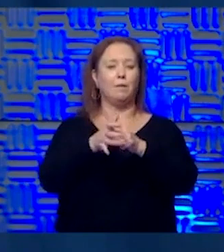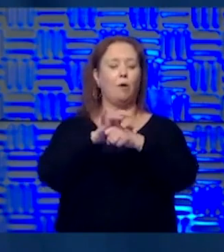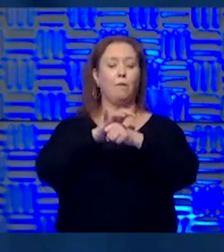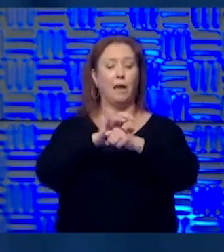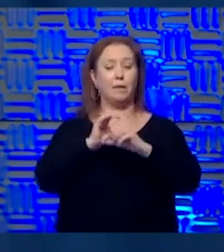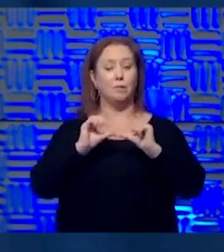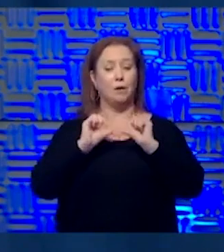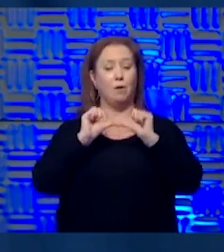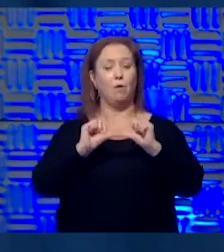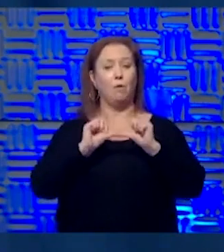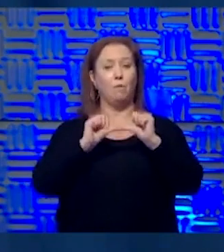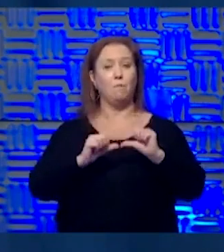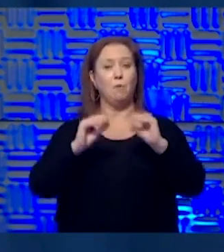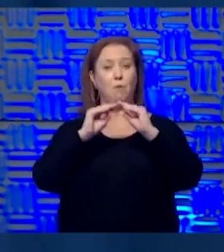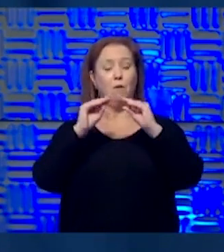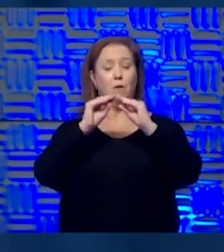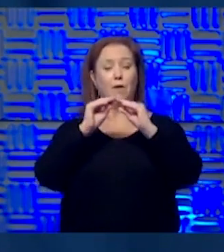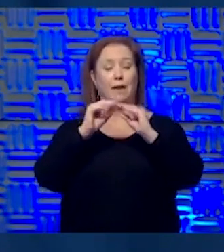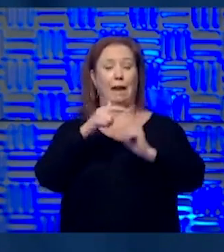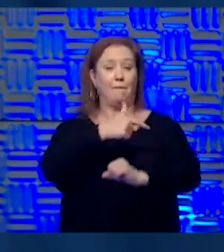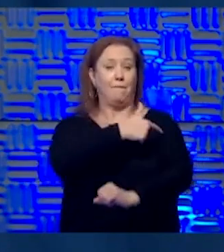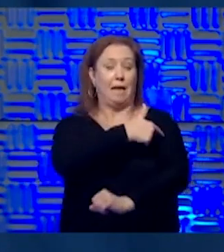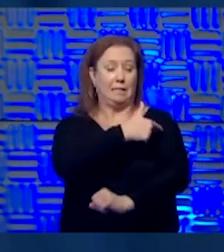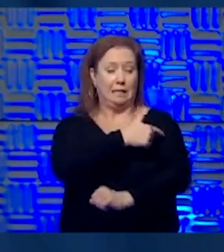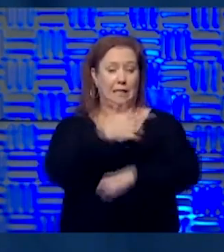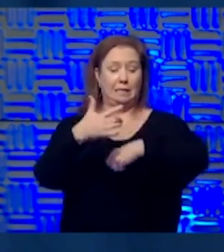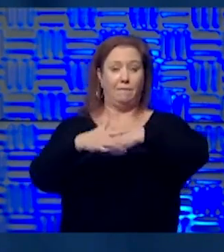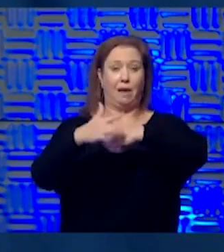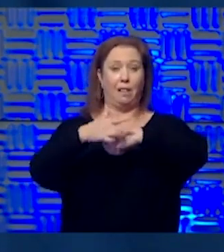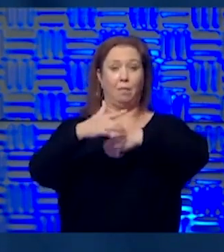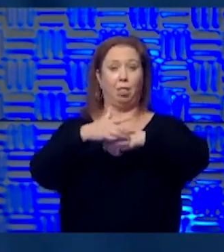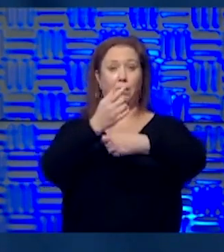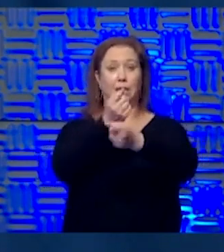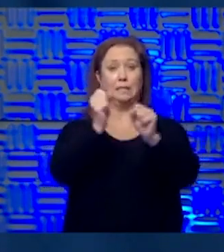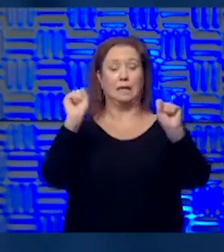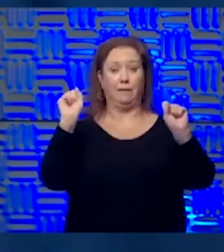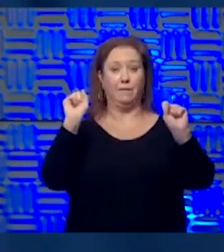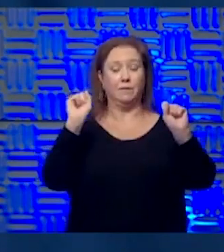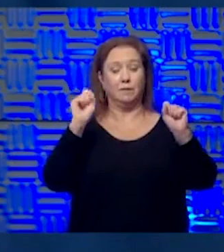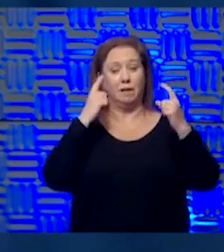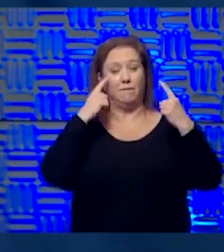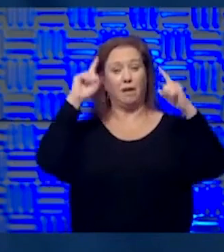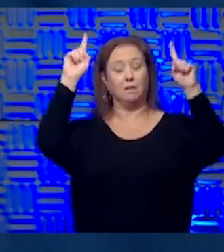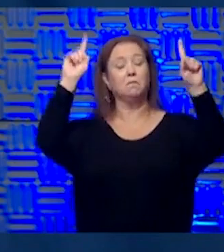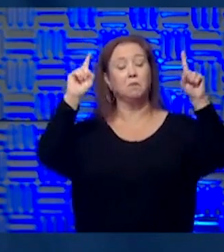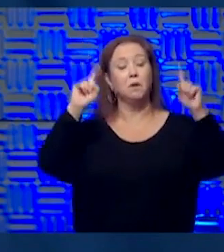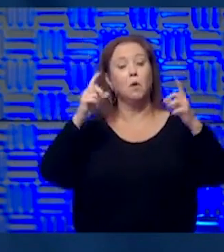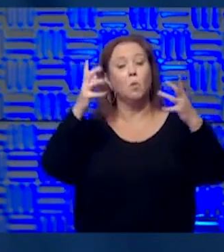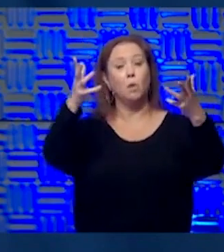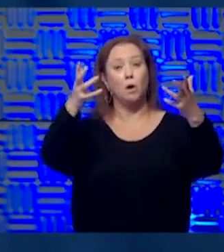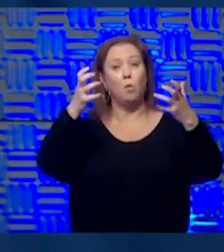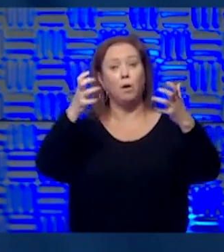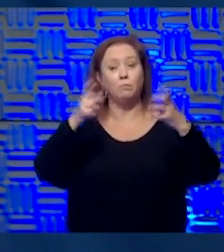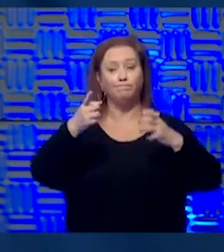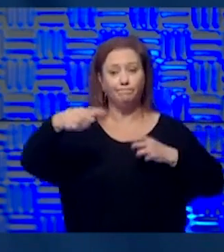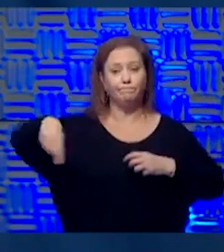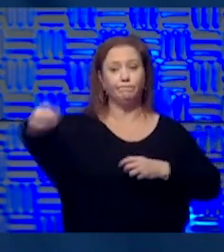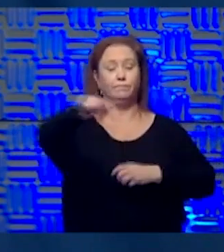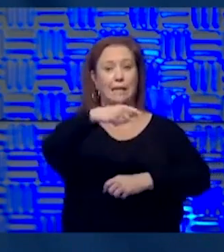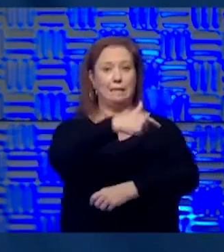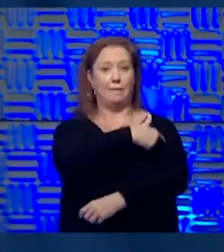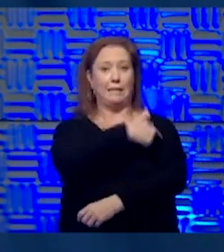further into this, and number one, if a vaccine is available and it's safe and efficacious, we would want people to get the